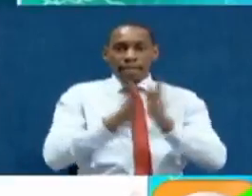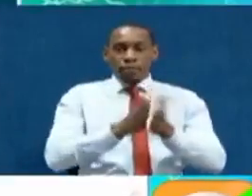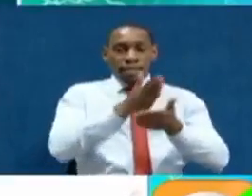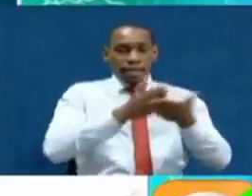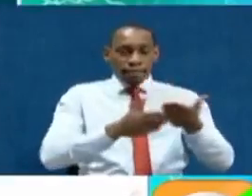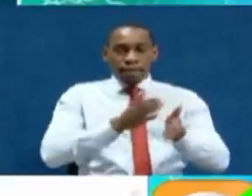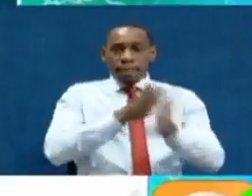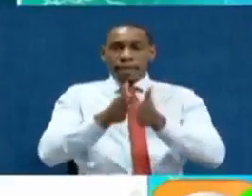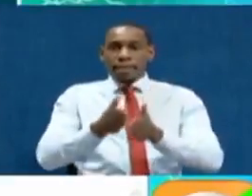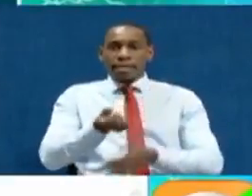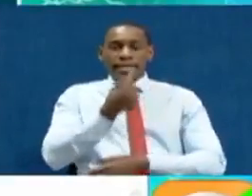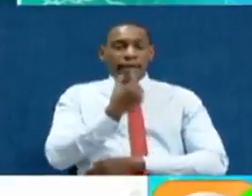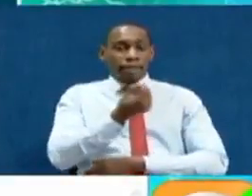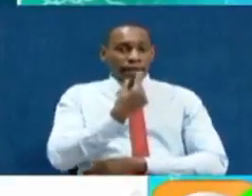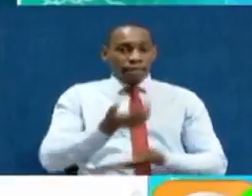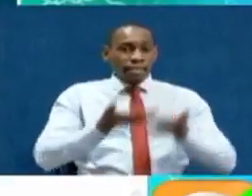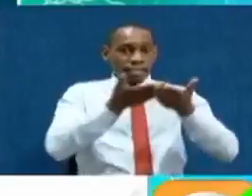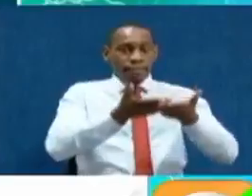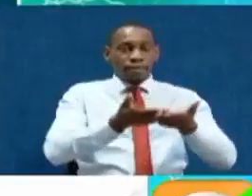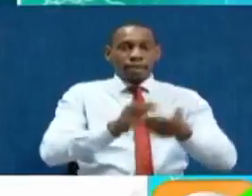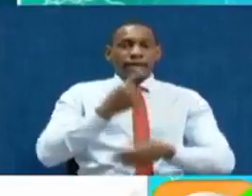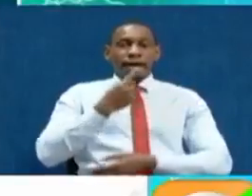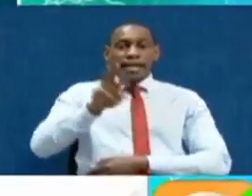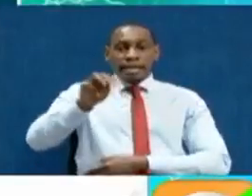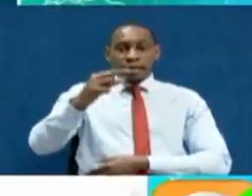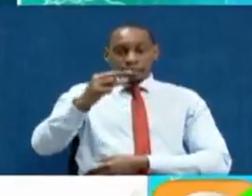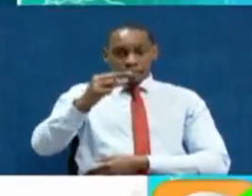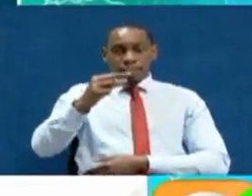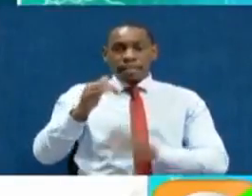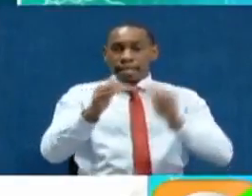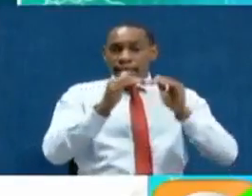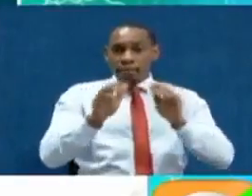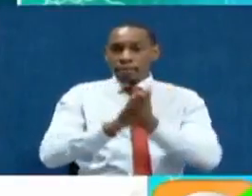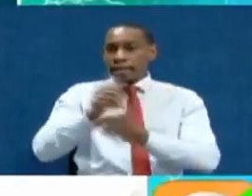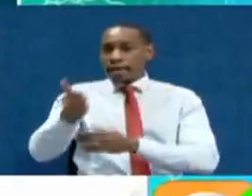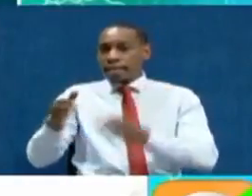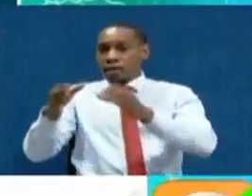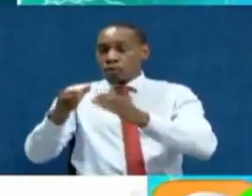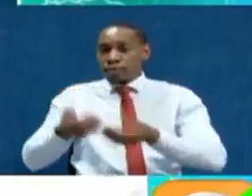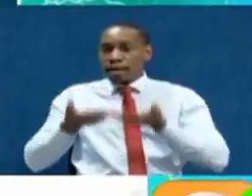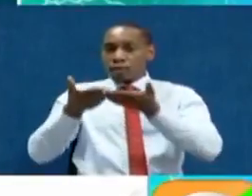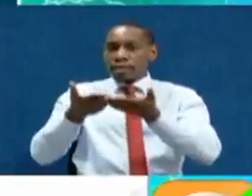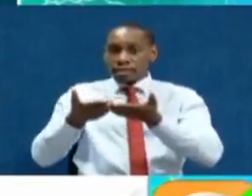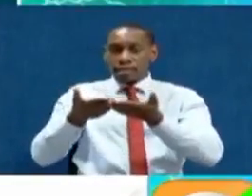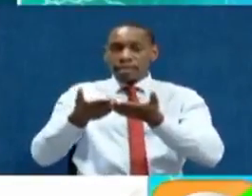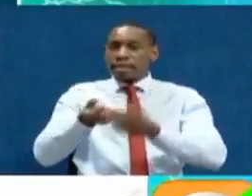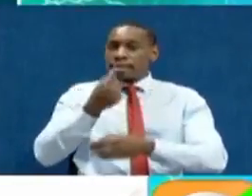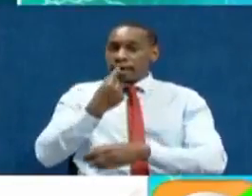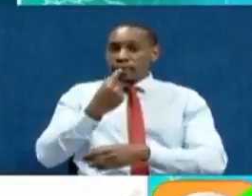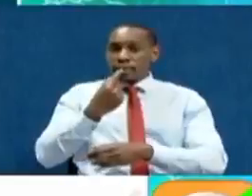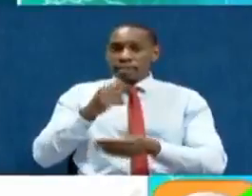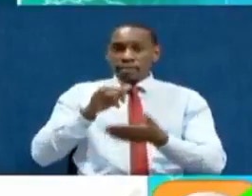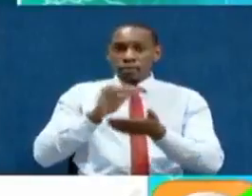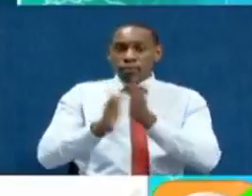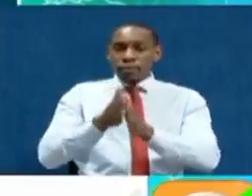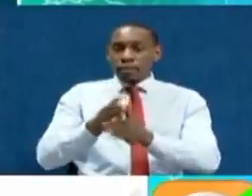of them scheduled to receive the vaccine at 100 microgram dose levels and the other half to receive a placebo or a